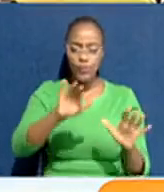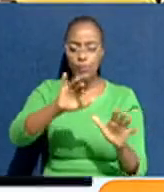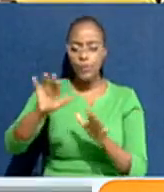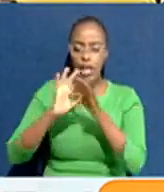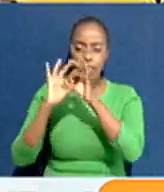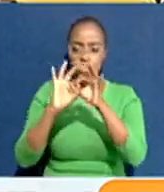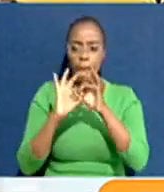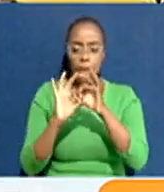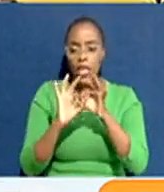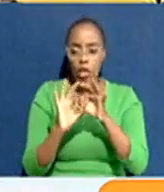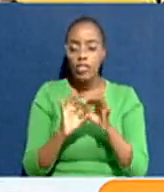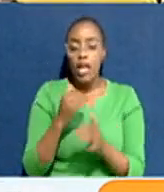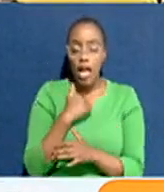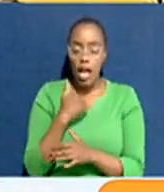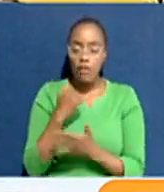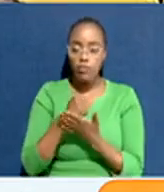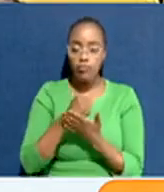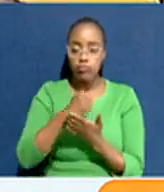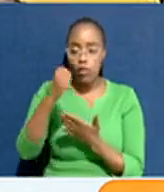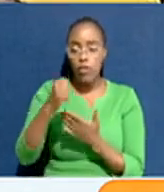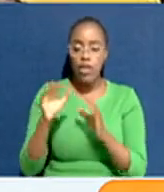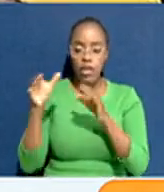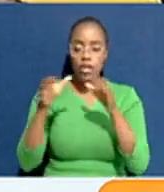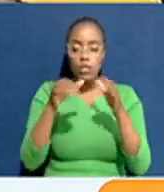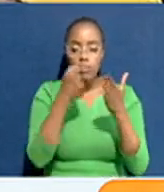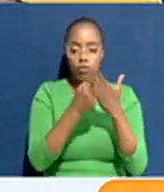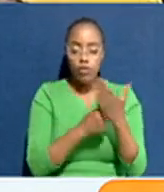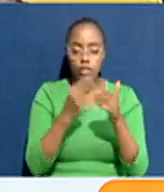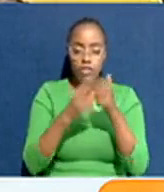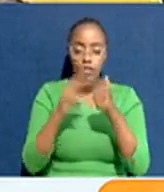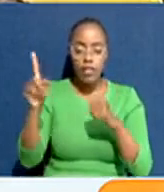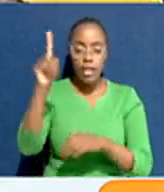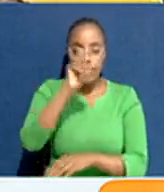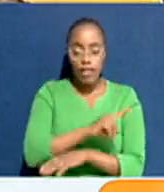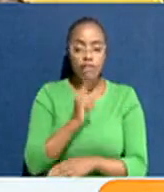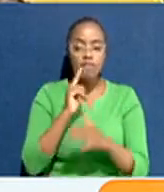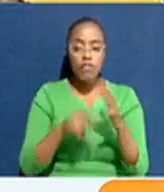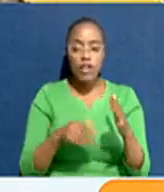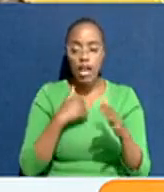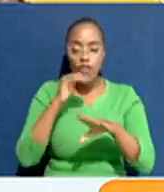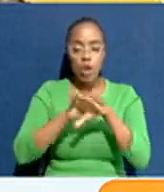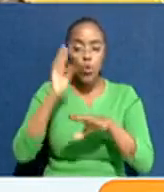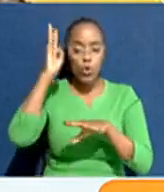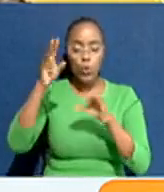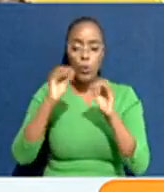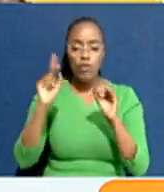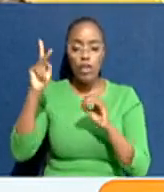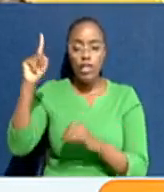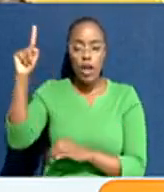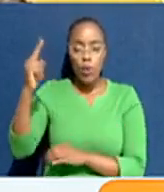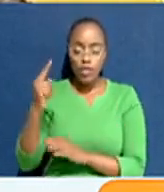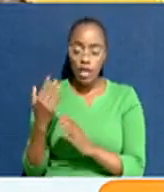Well, Azimio La Umoja Coalition has suspended the bipartisan talks for 7 days, citing lack of goodwill from their Kenya